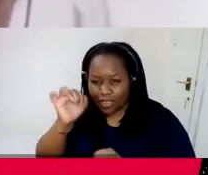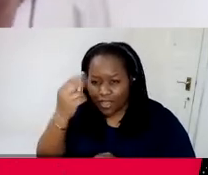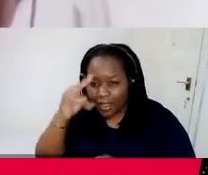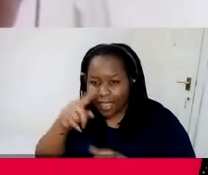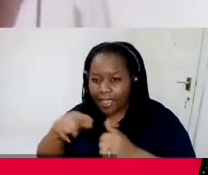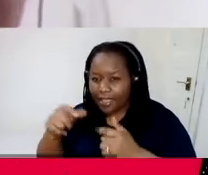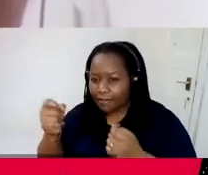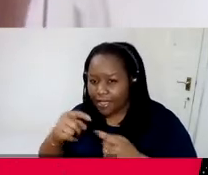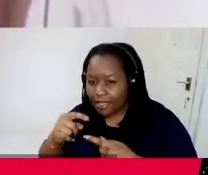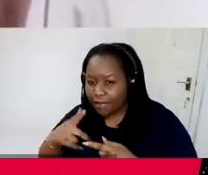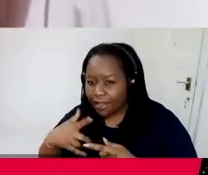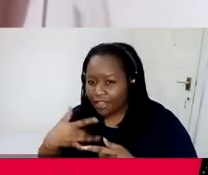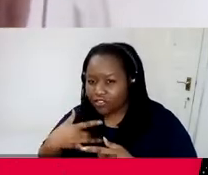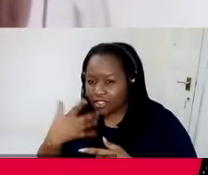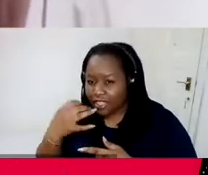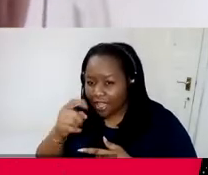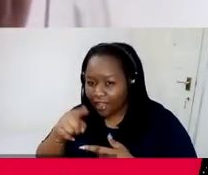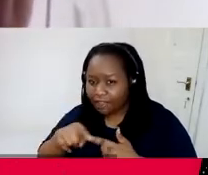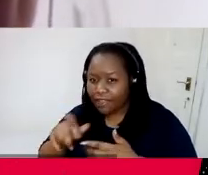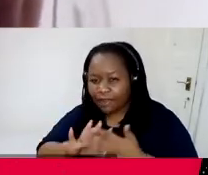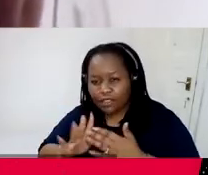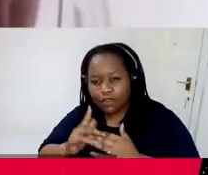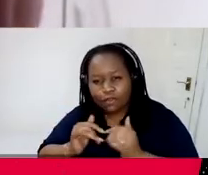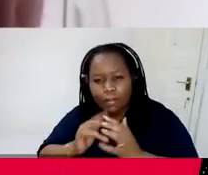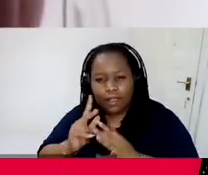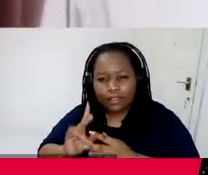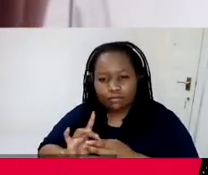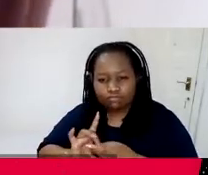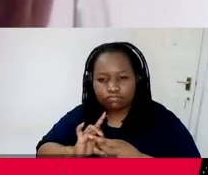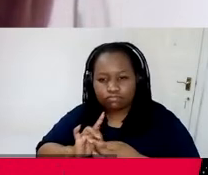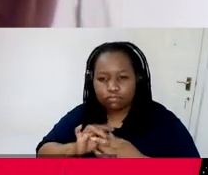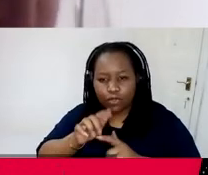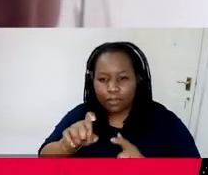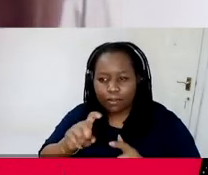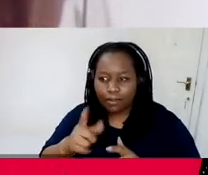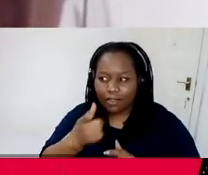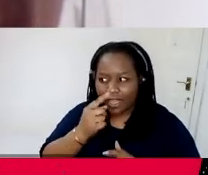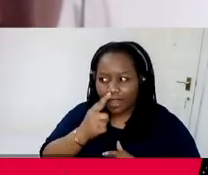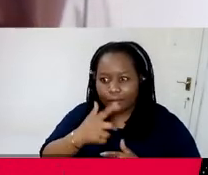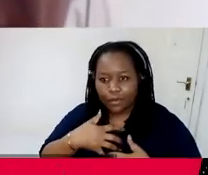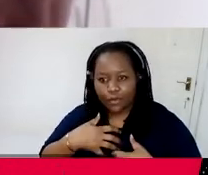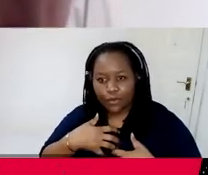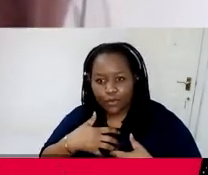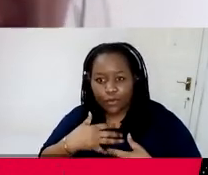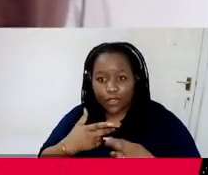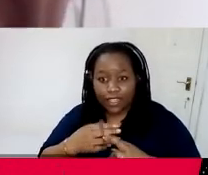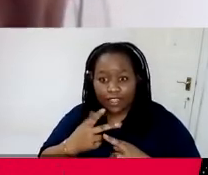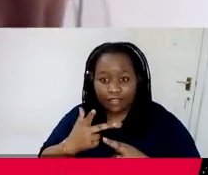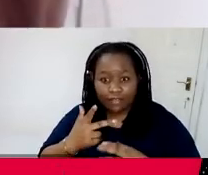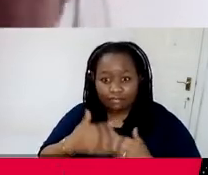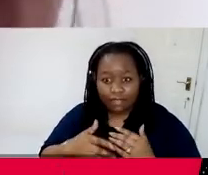always get it right first time, but have a go, make those connections and see if you can start building those relations.